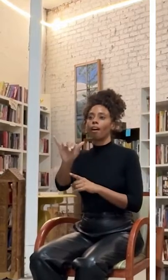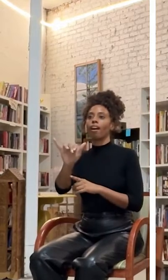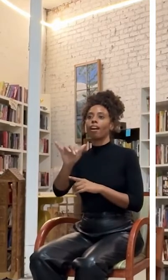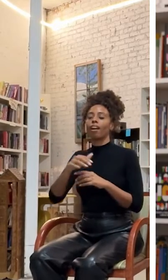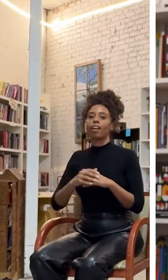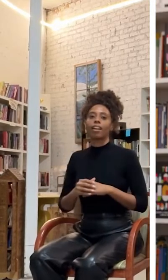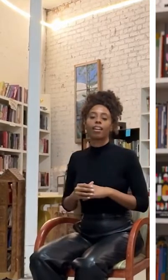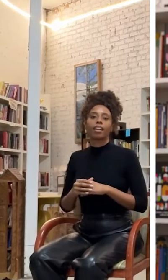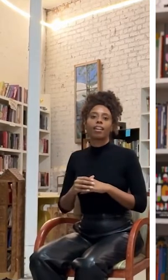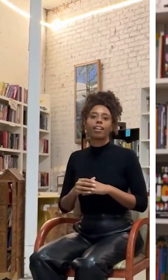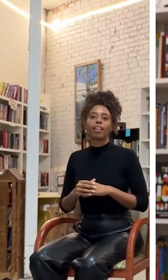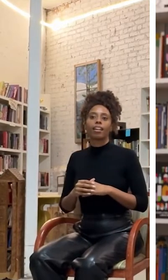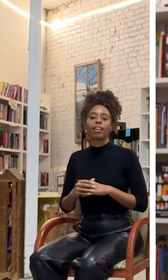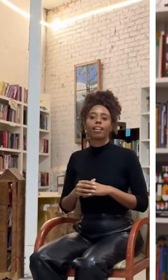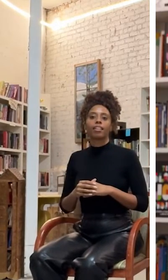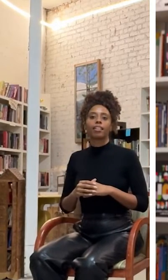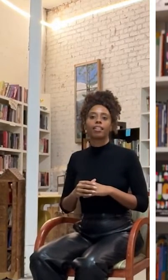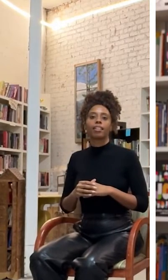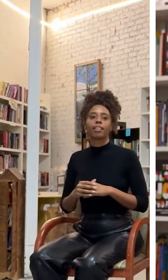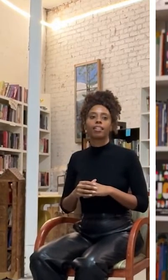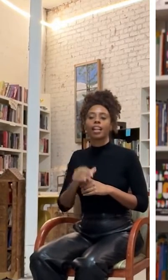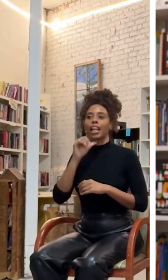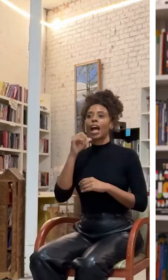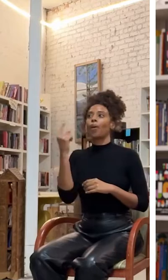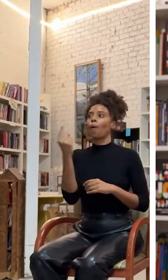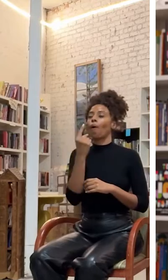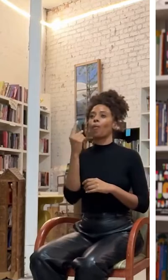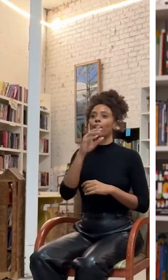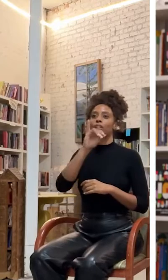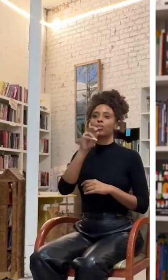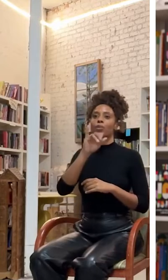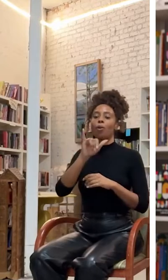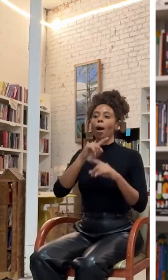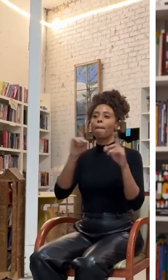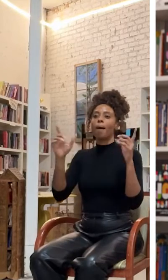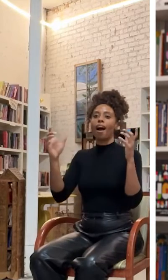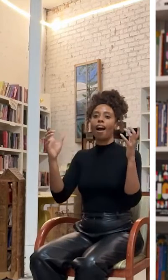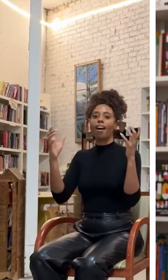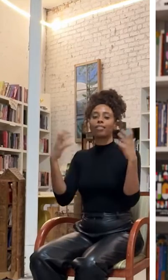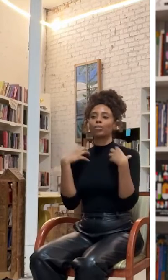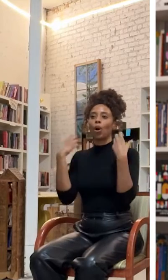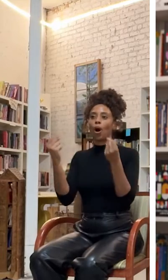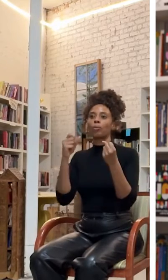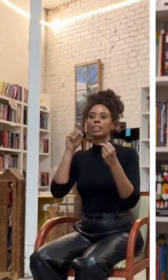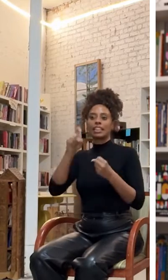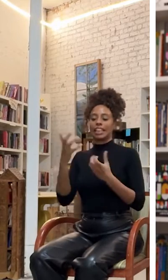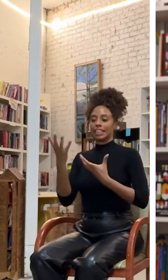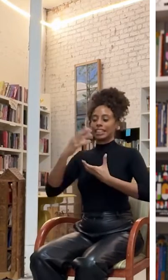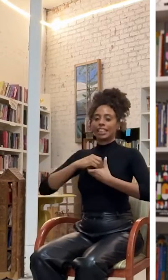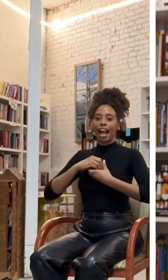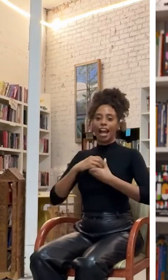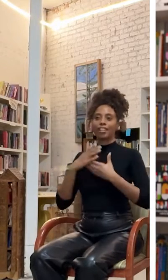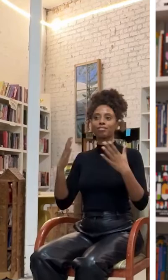They are a manifestation of not only joy, but the courage that it takes to be joyous. So I think we need to talk